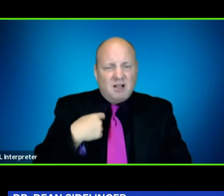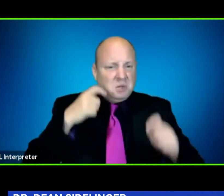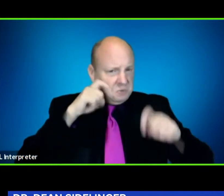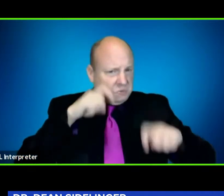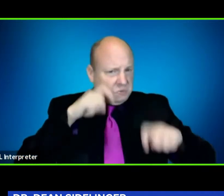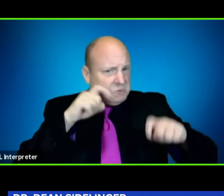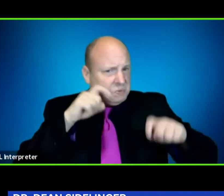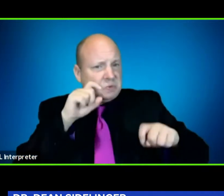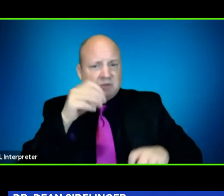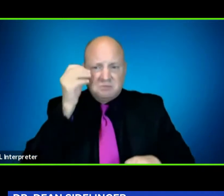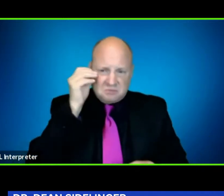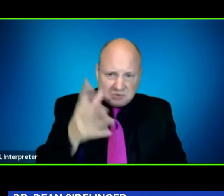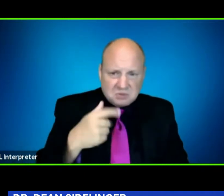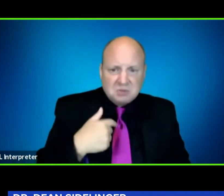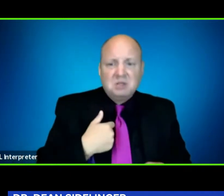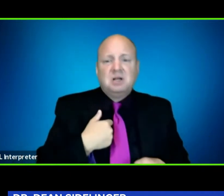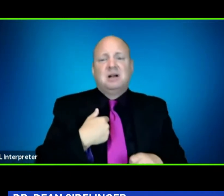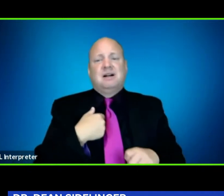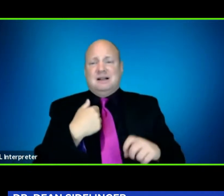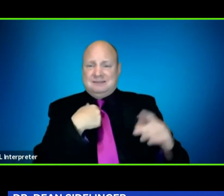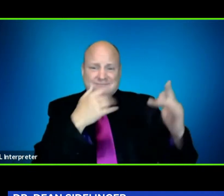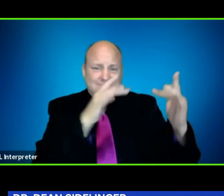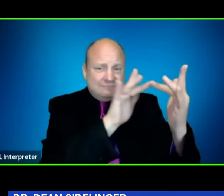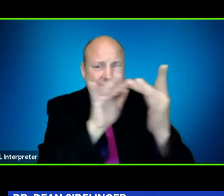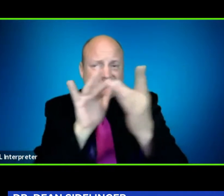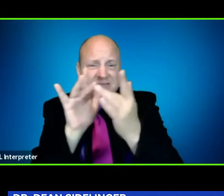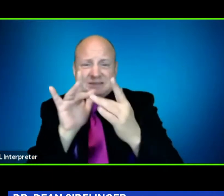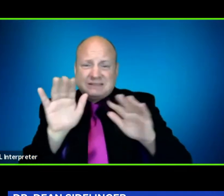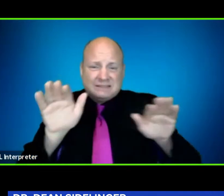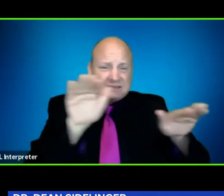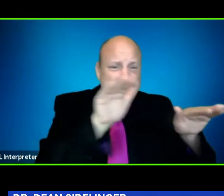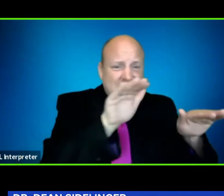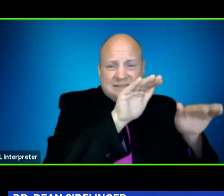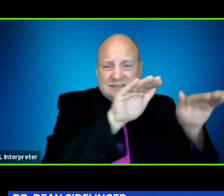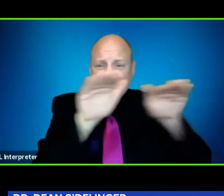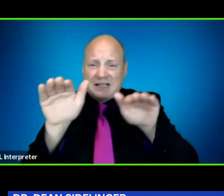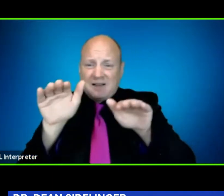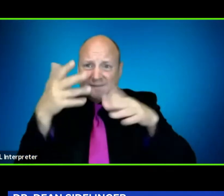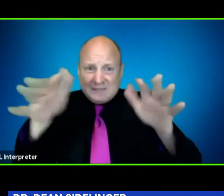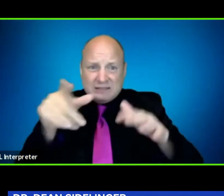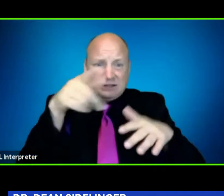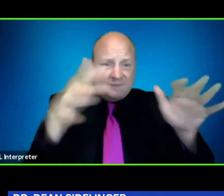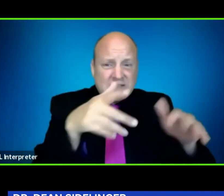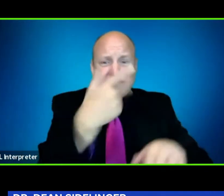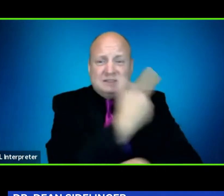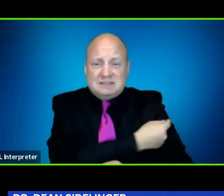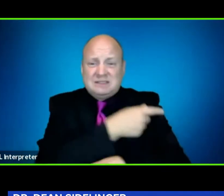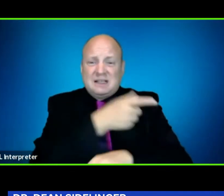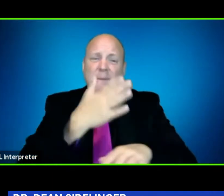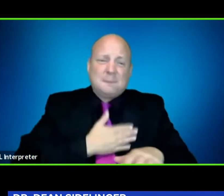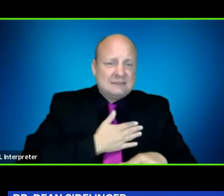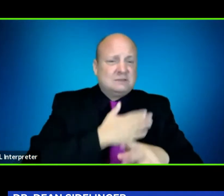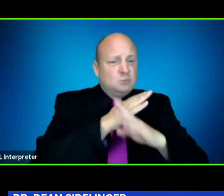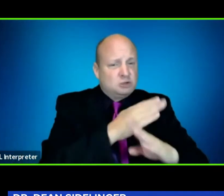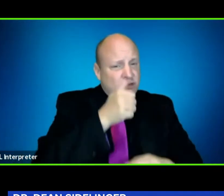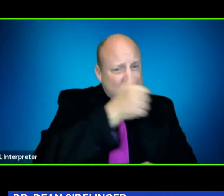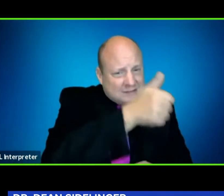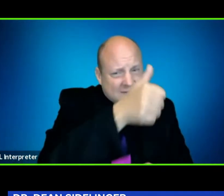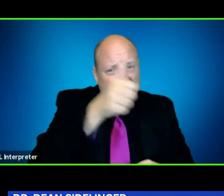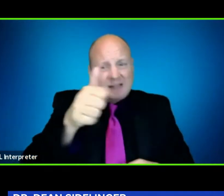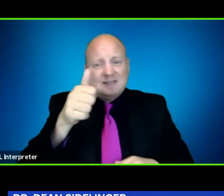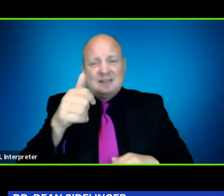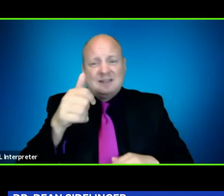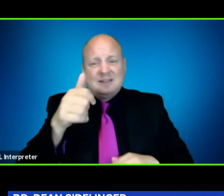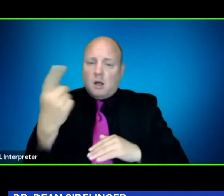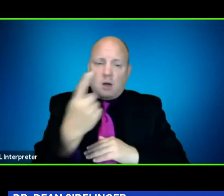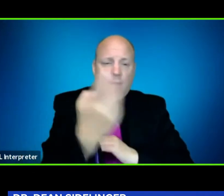even one more person to get vaccinated and take steps to protect themselves? Some mornings I'm numb to the pain of the suffering and death